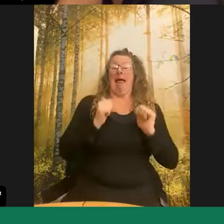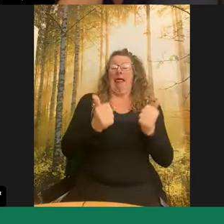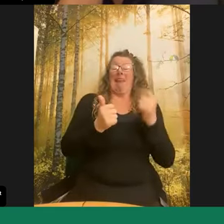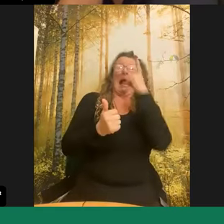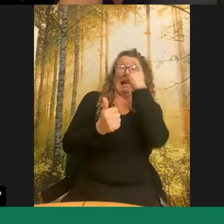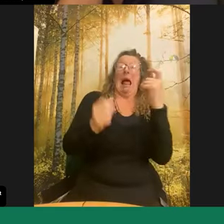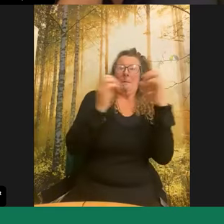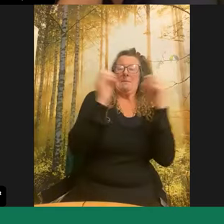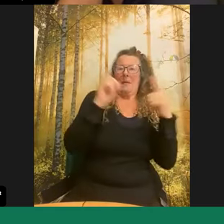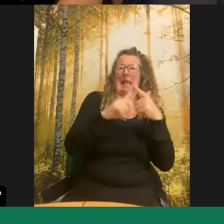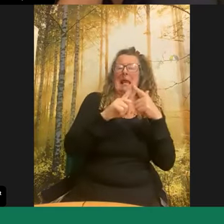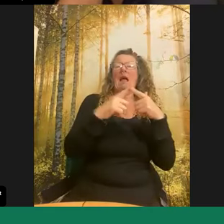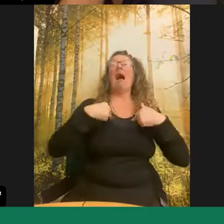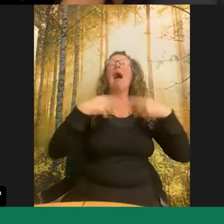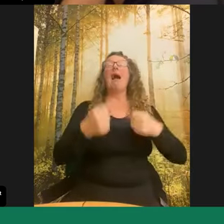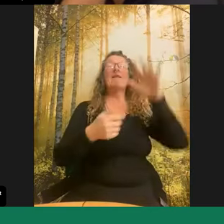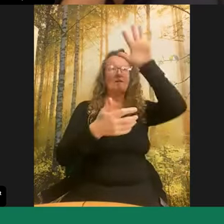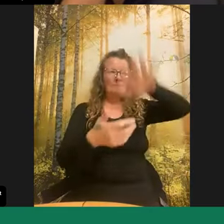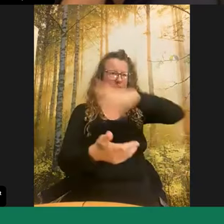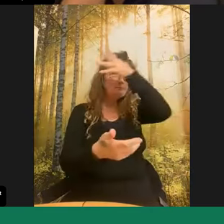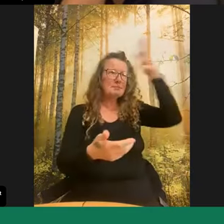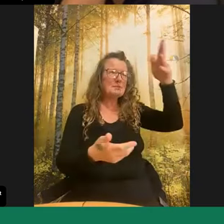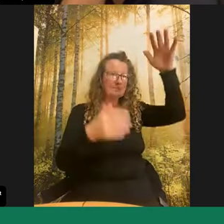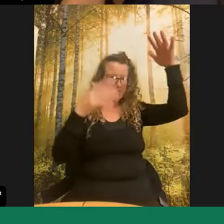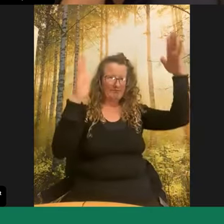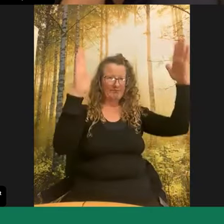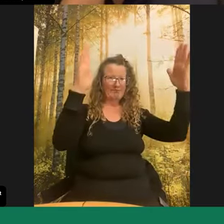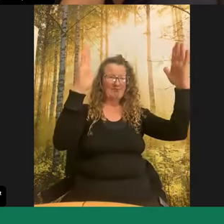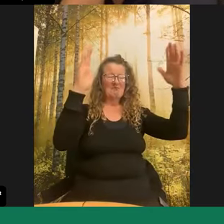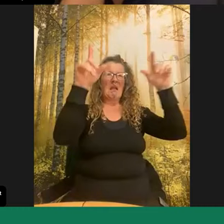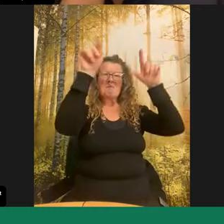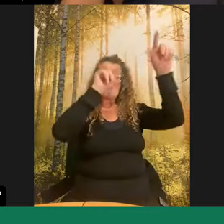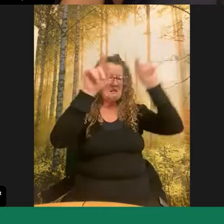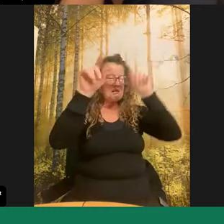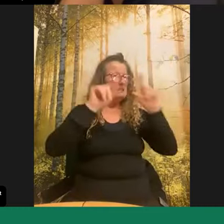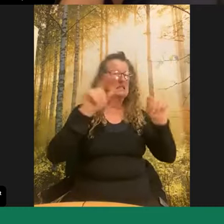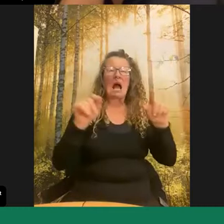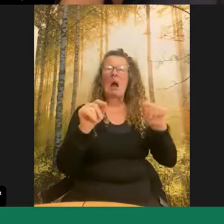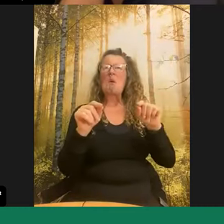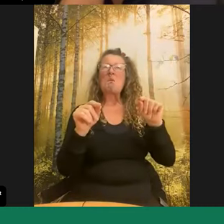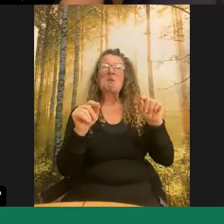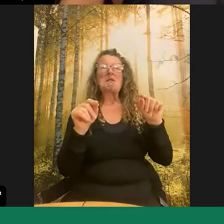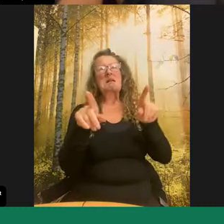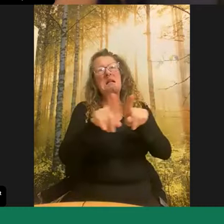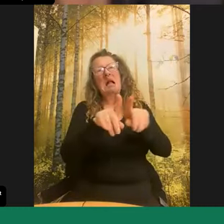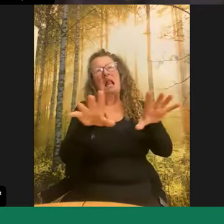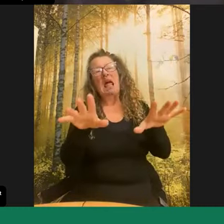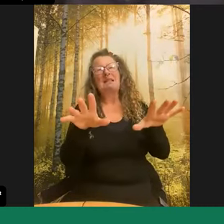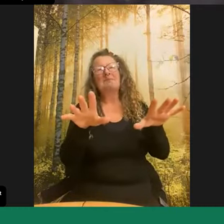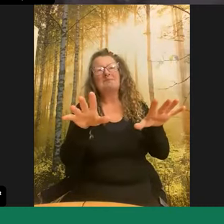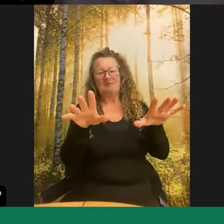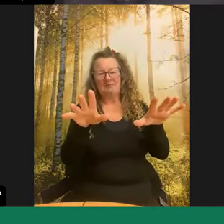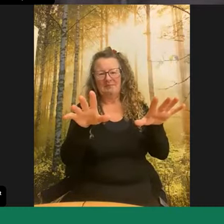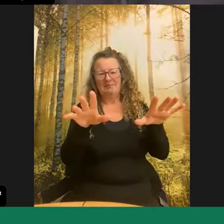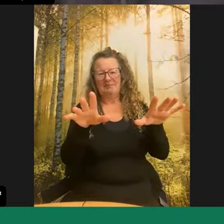evasion grid where I've just like picked out like members of the Black community here who I think are